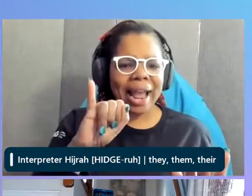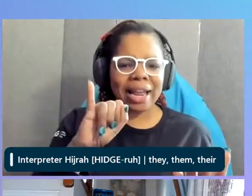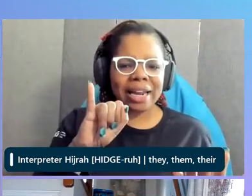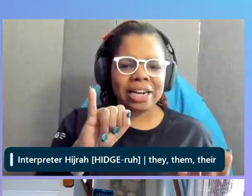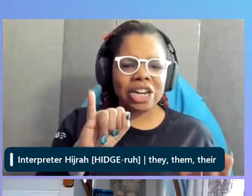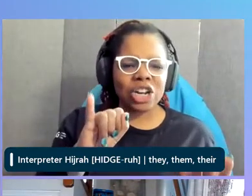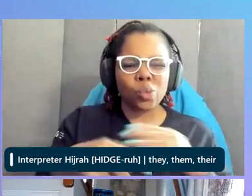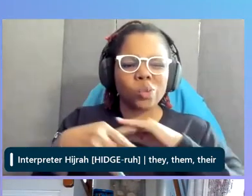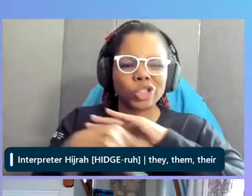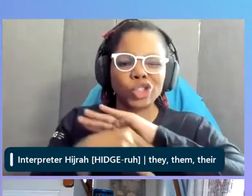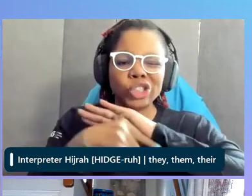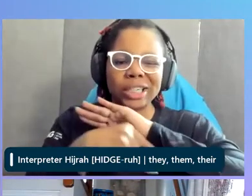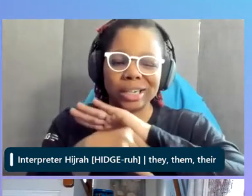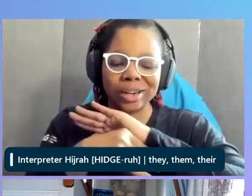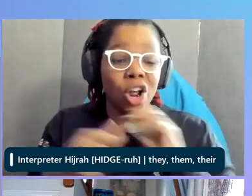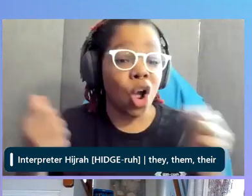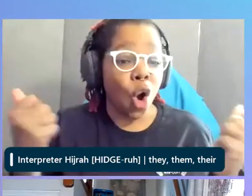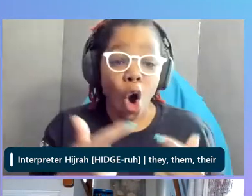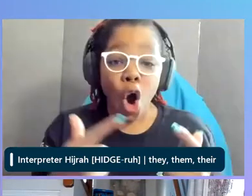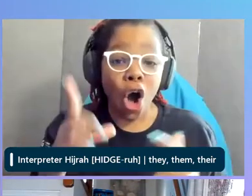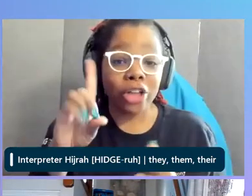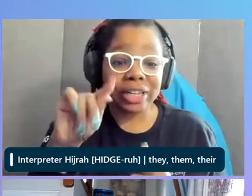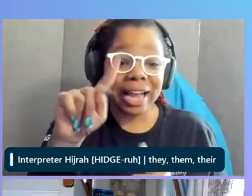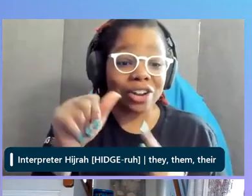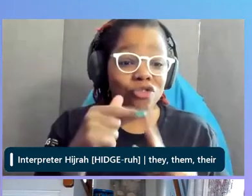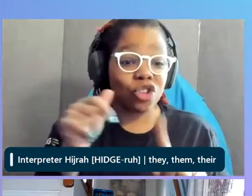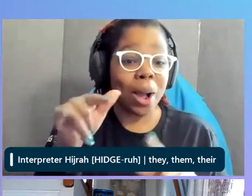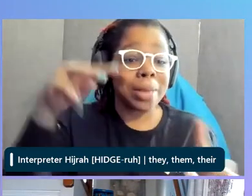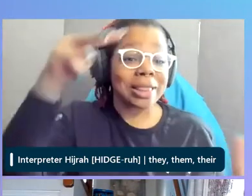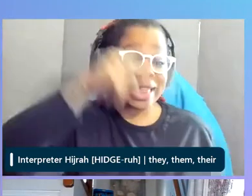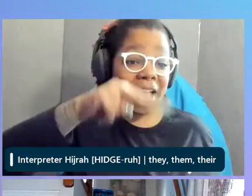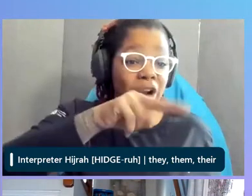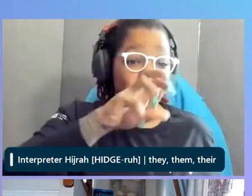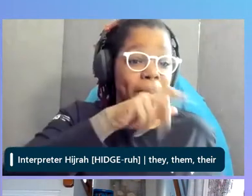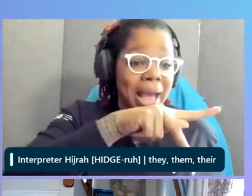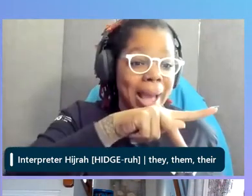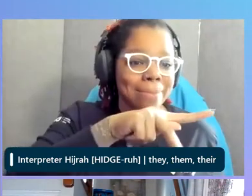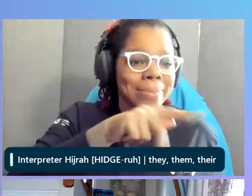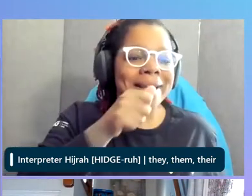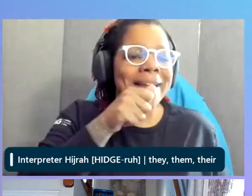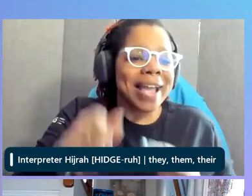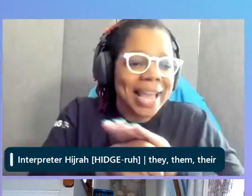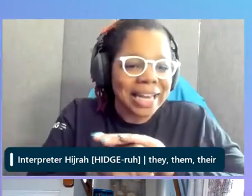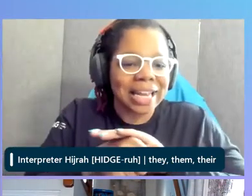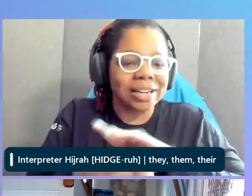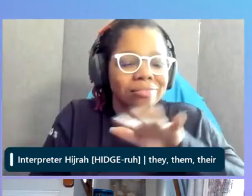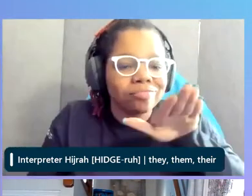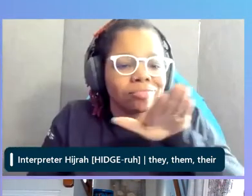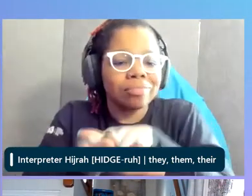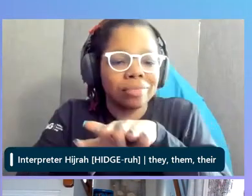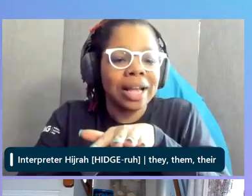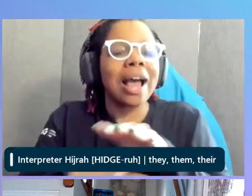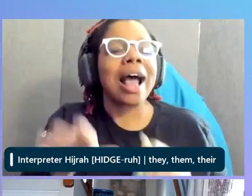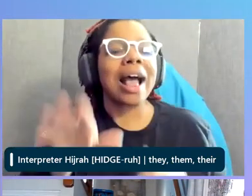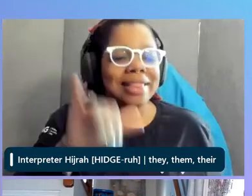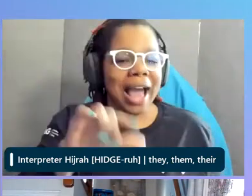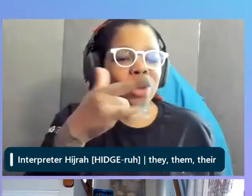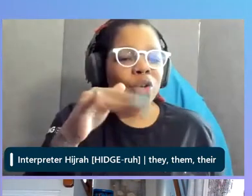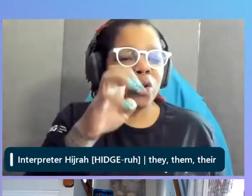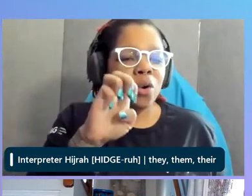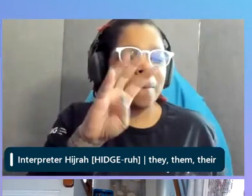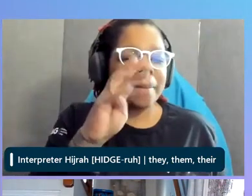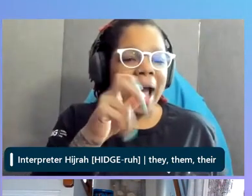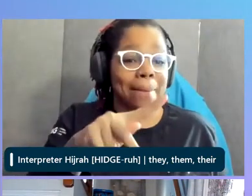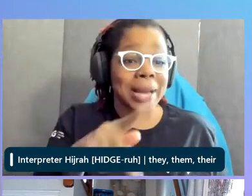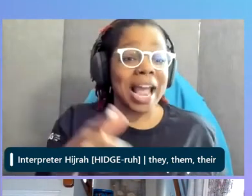basically cheating. It took all the data from the aerial map, hid it inside the Google map, then took that data and pulled it